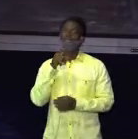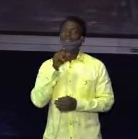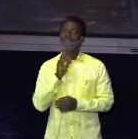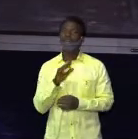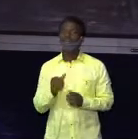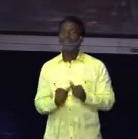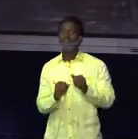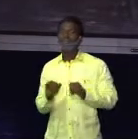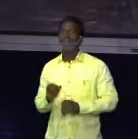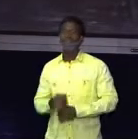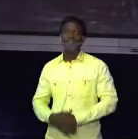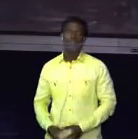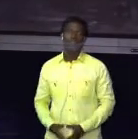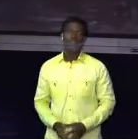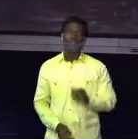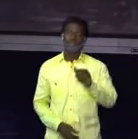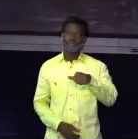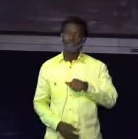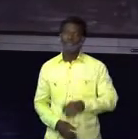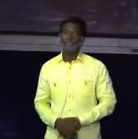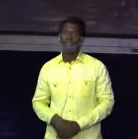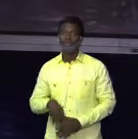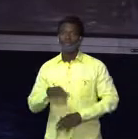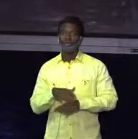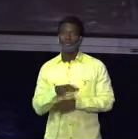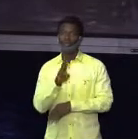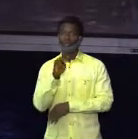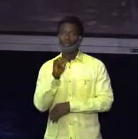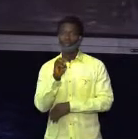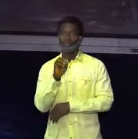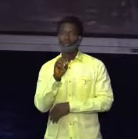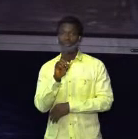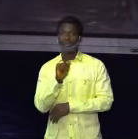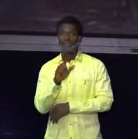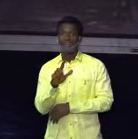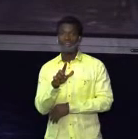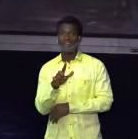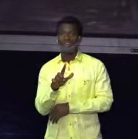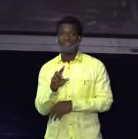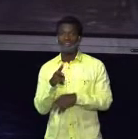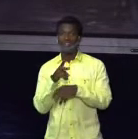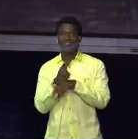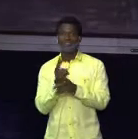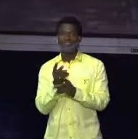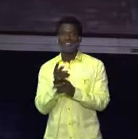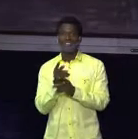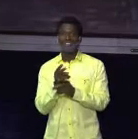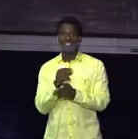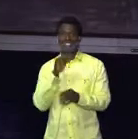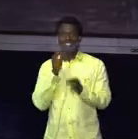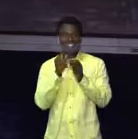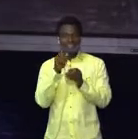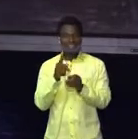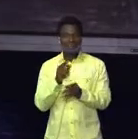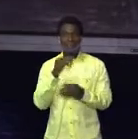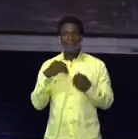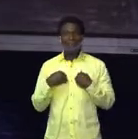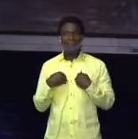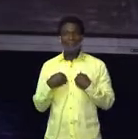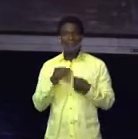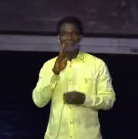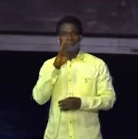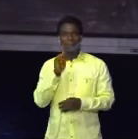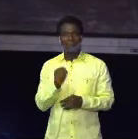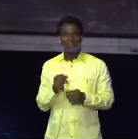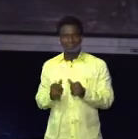I believe you're following. Yes, on modal verbs or modal auxiliary verbs. If you've been